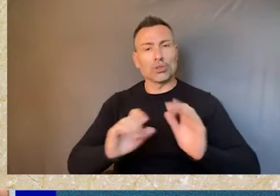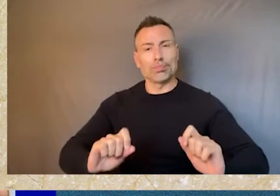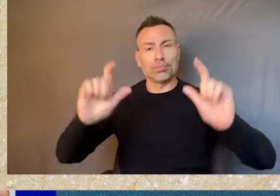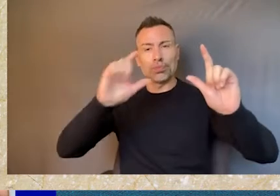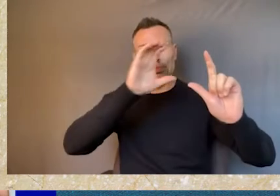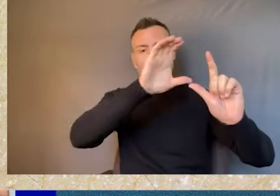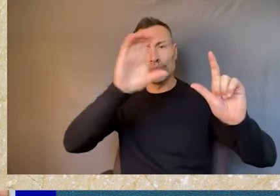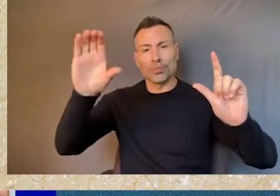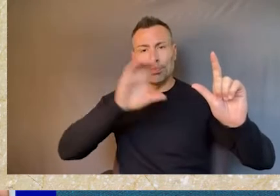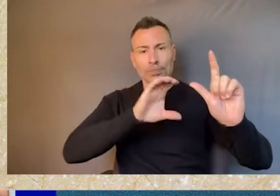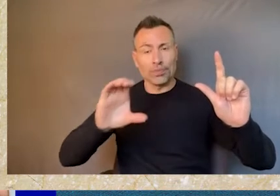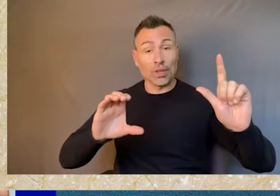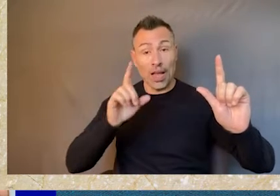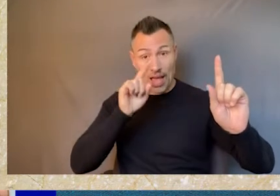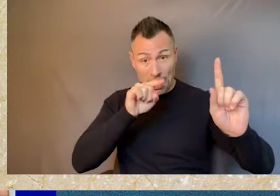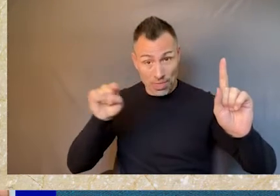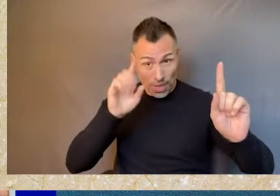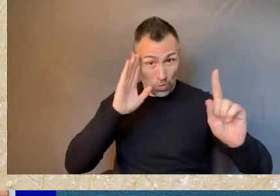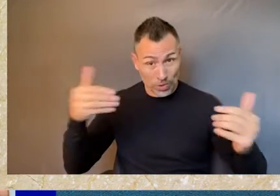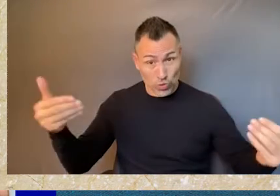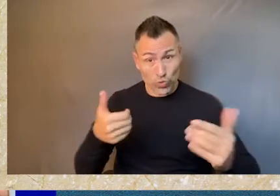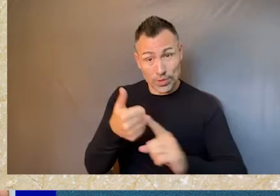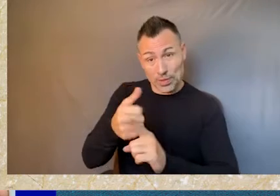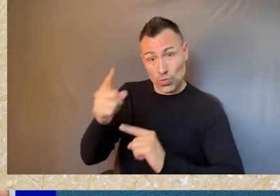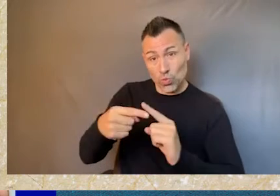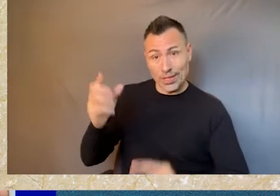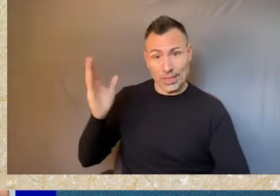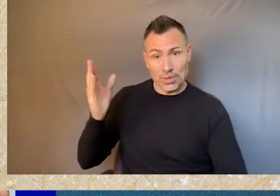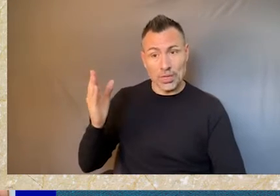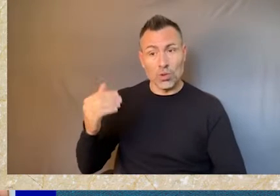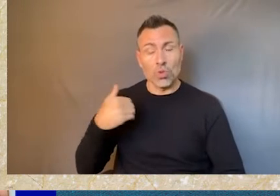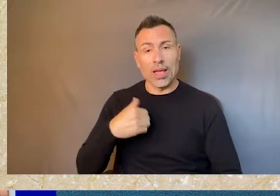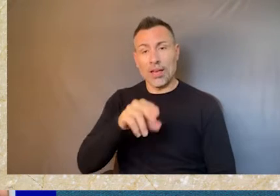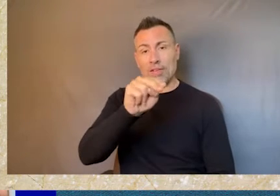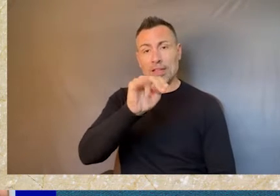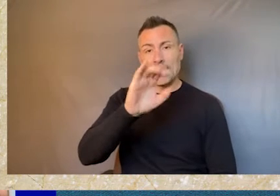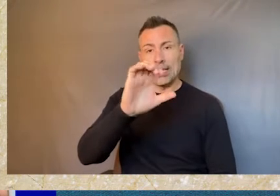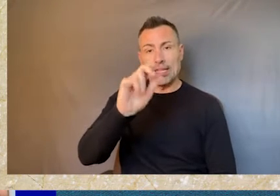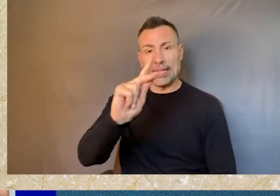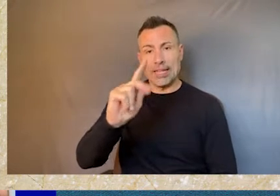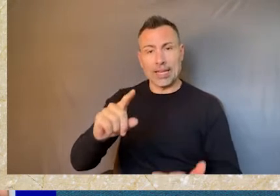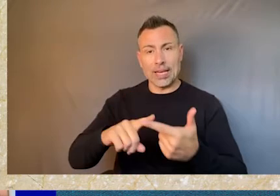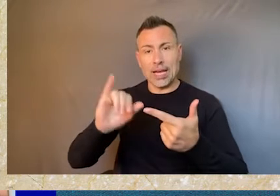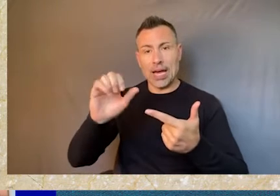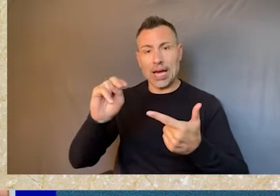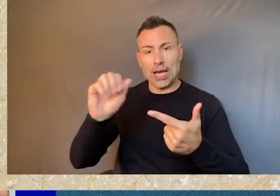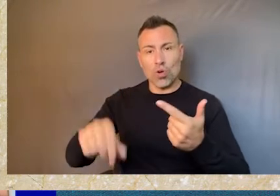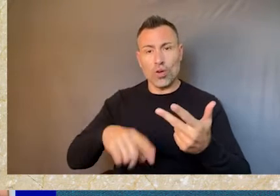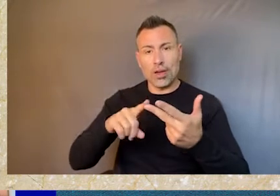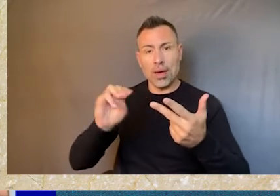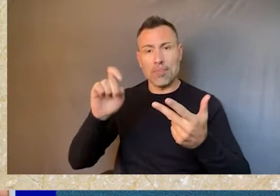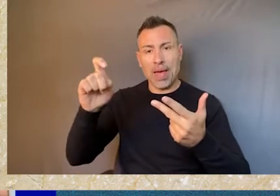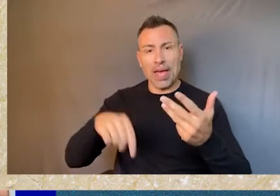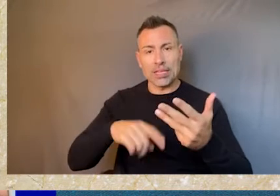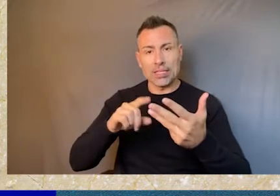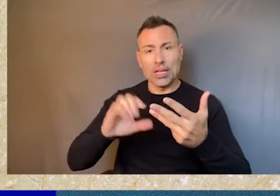will introduce themselves to you when they present. We have Nick, Ayana, Max, Claudia, and